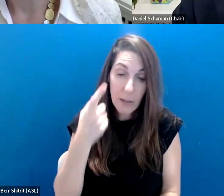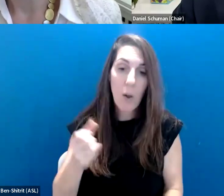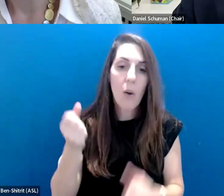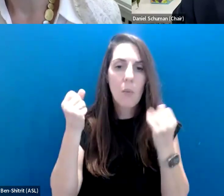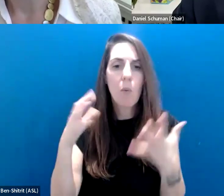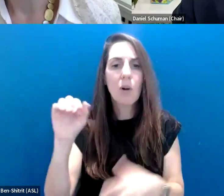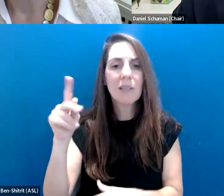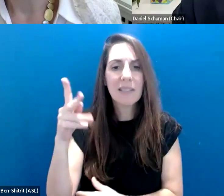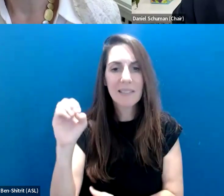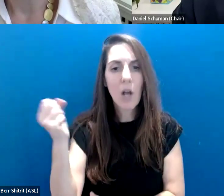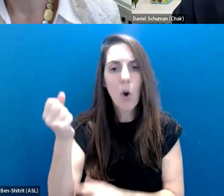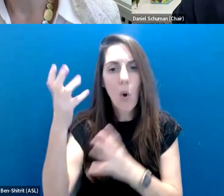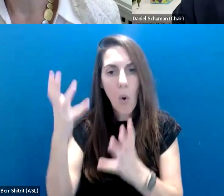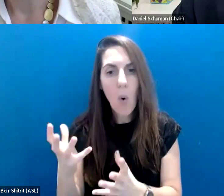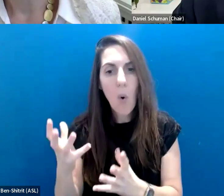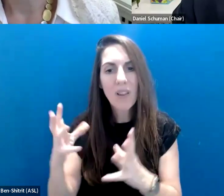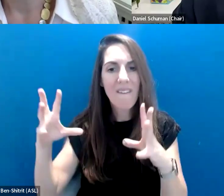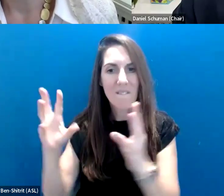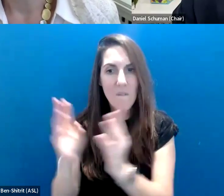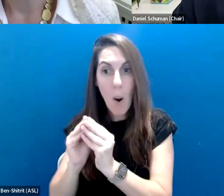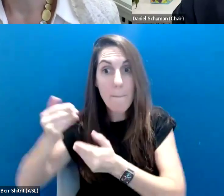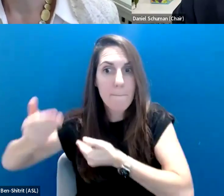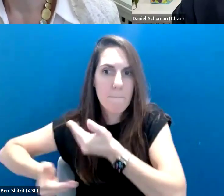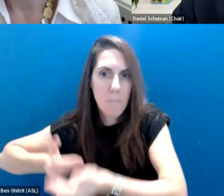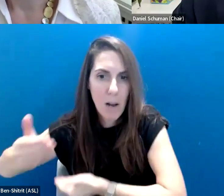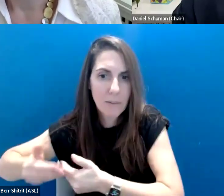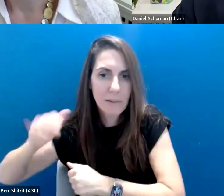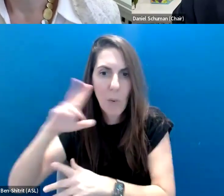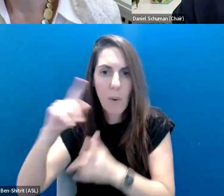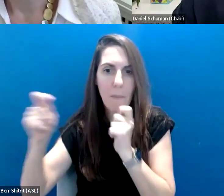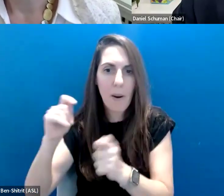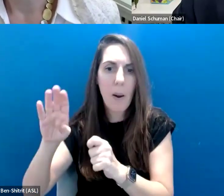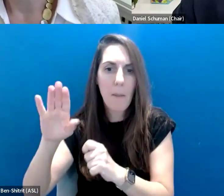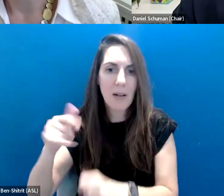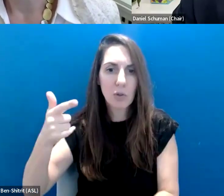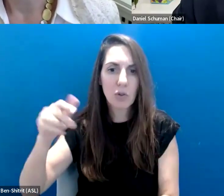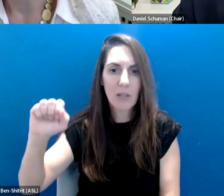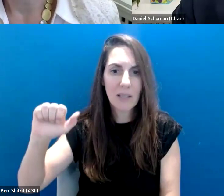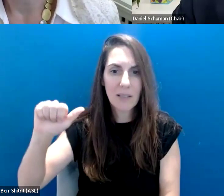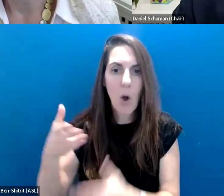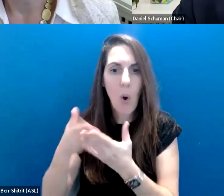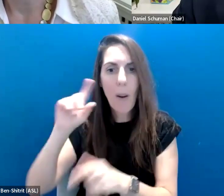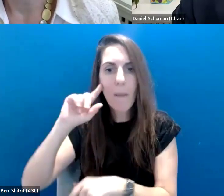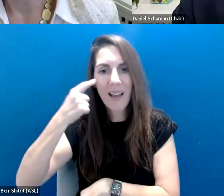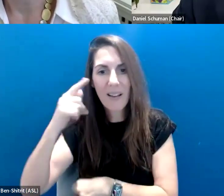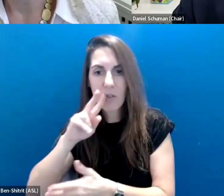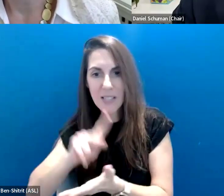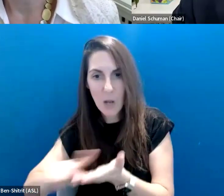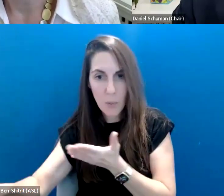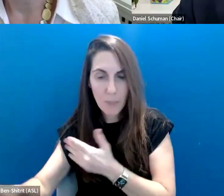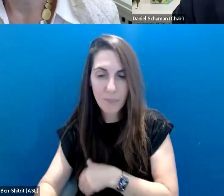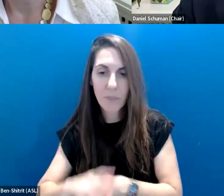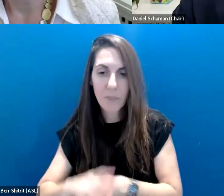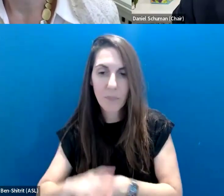multi-stakeholder forum process is that which is managed by the GSA Open Government Secretariat. The role of the